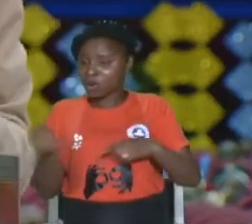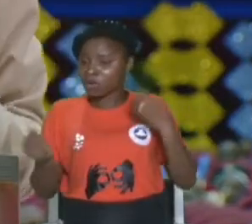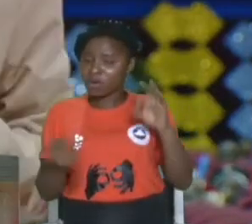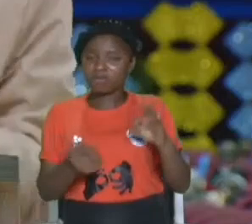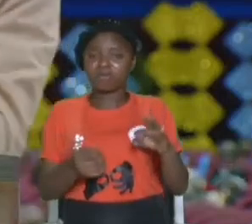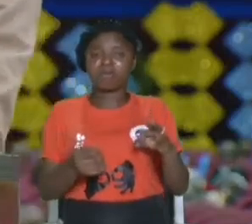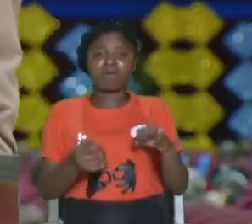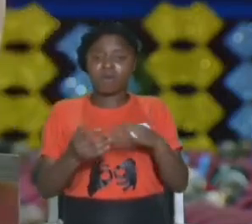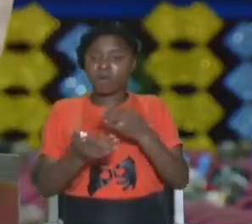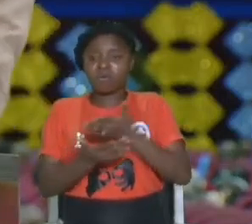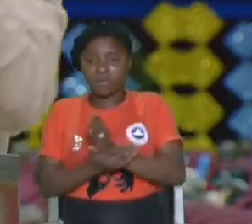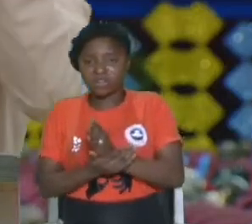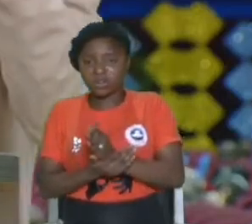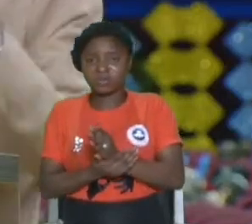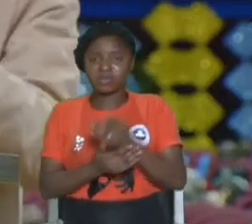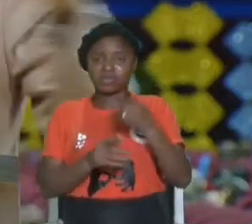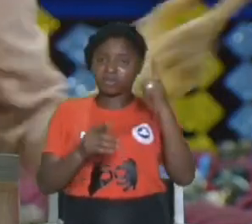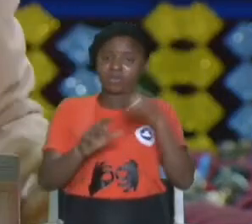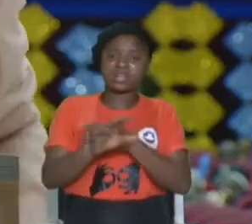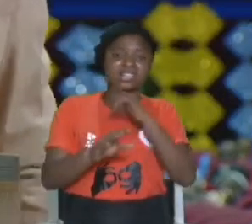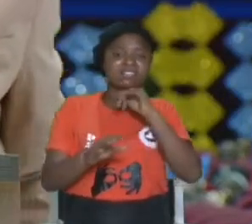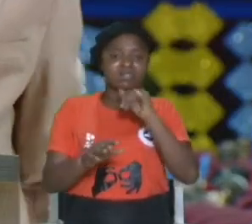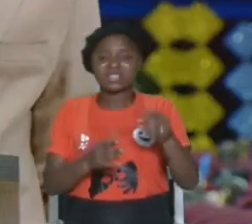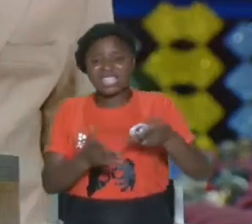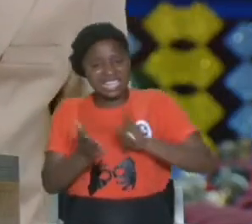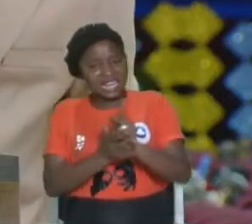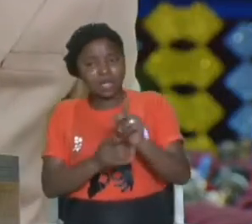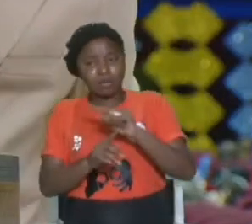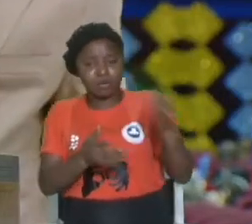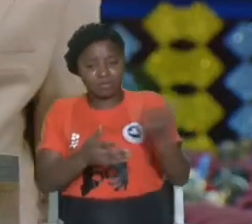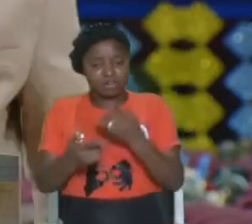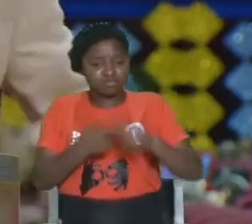kill him, but brings him to righteousness.